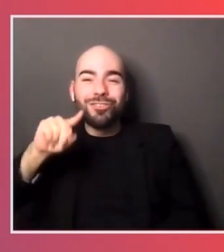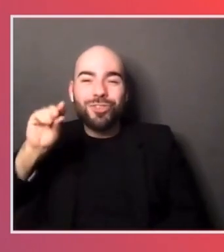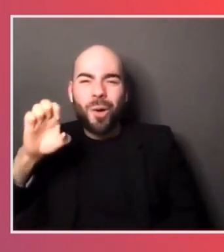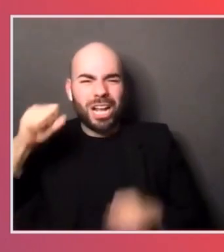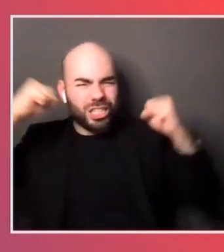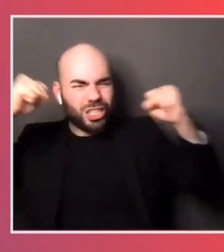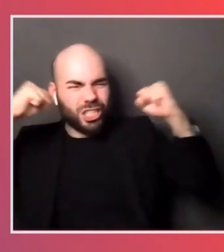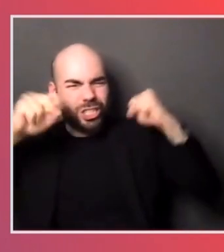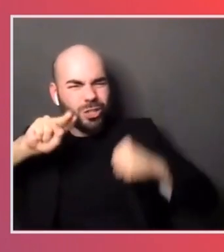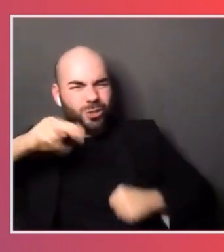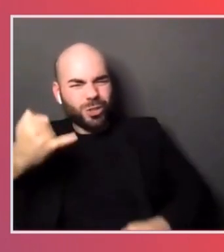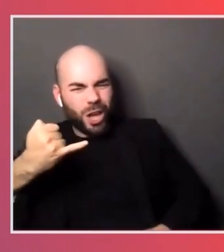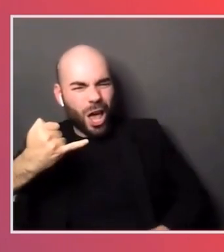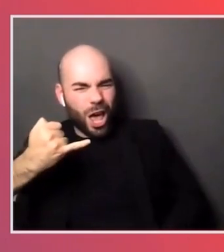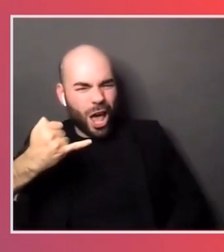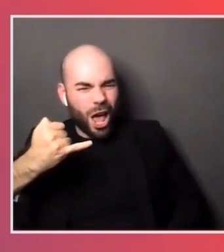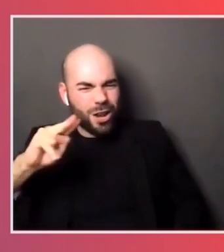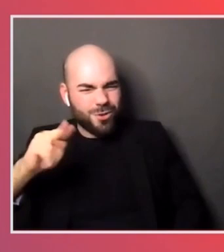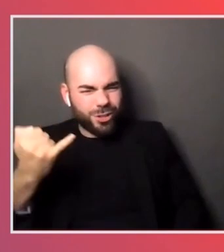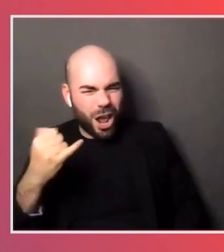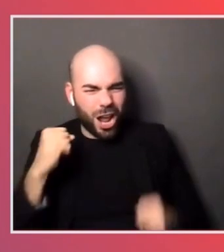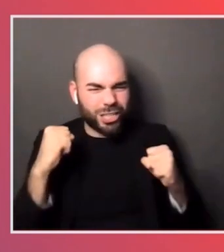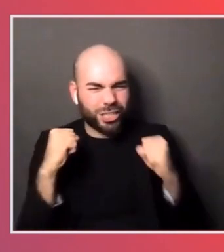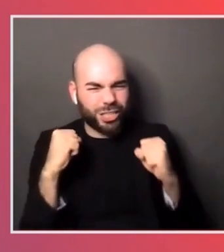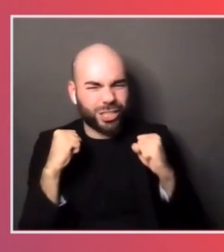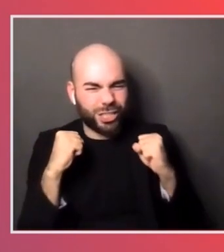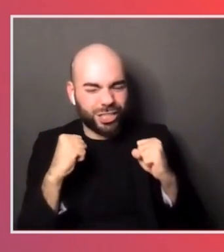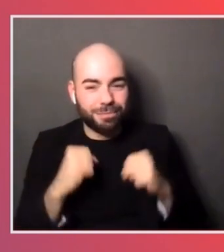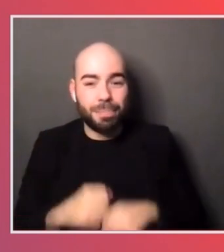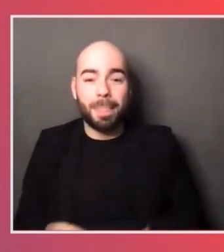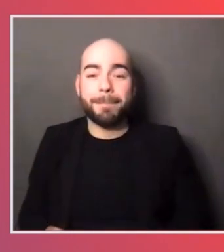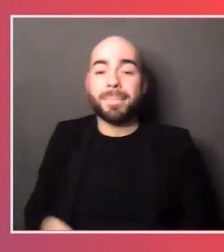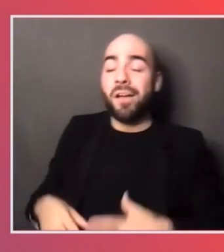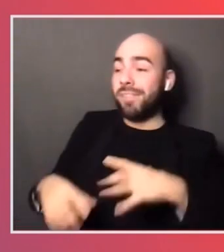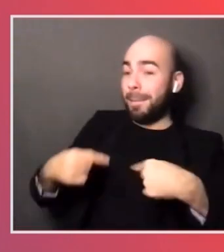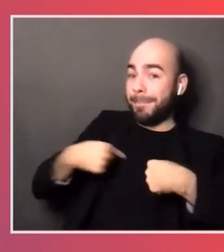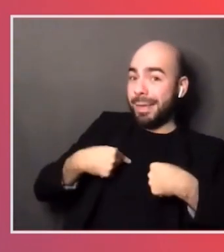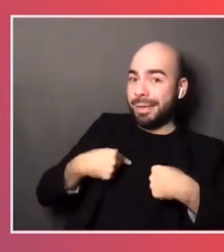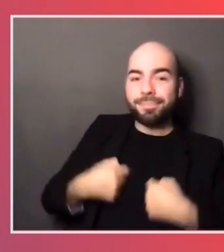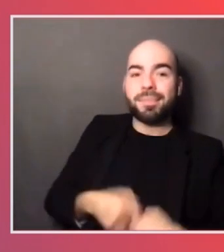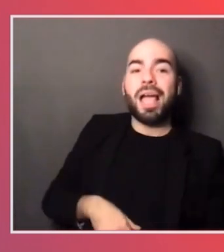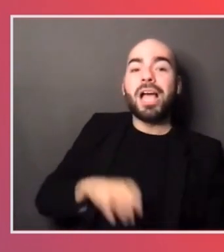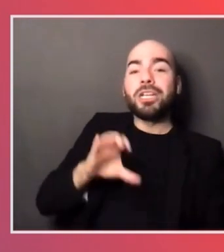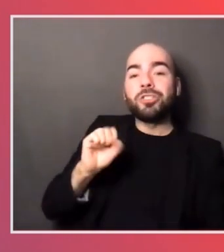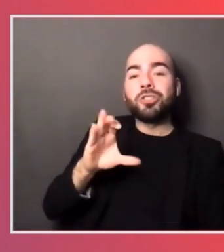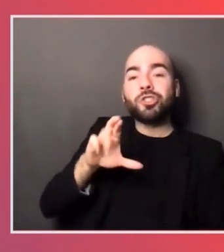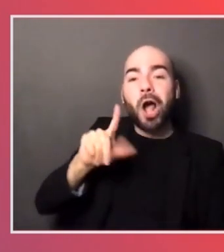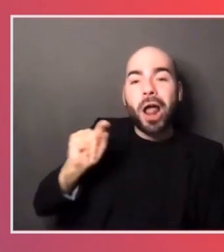I have Scarlett Johansson, Chris Evans, and Don Cheedio.